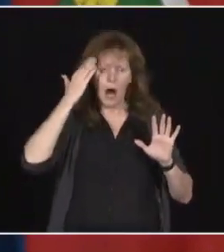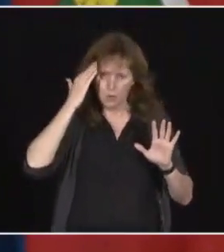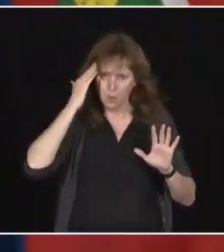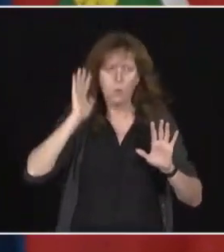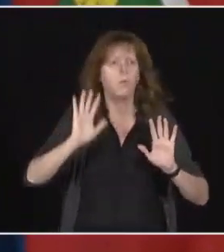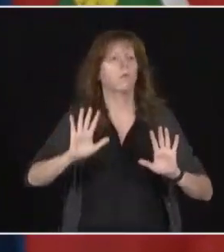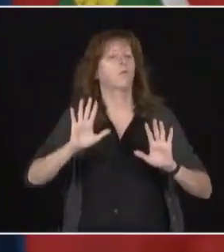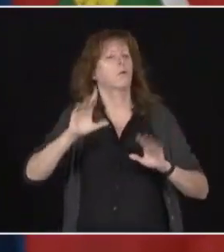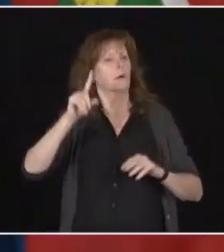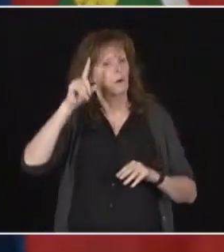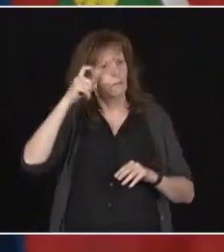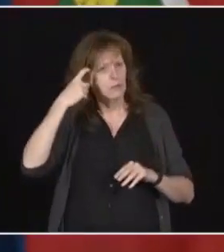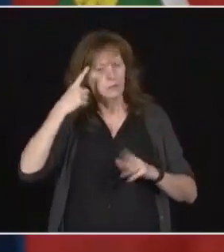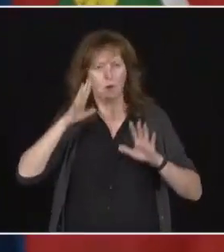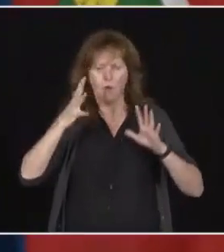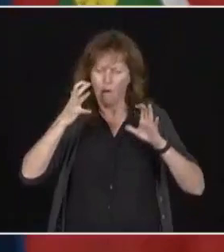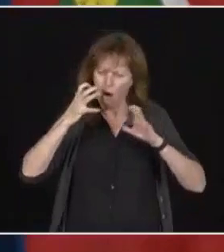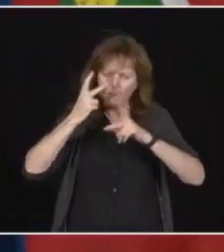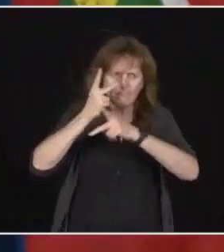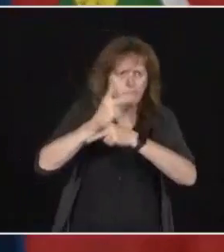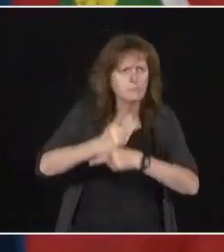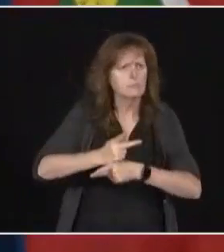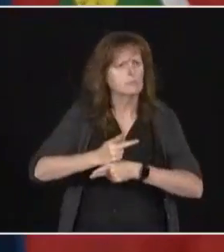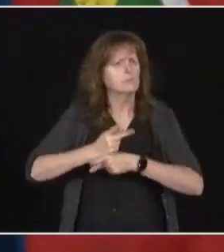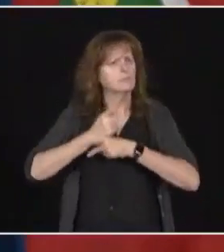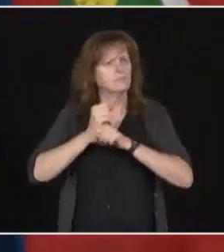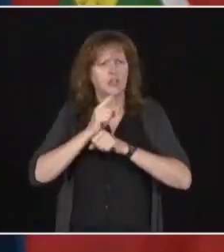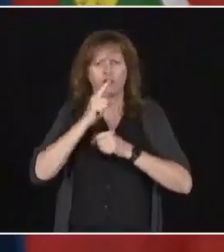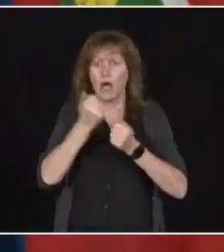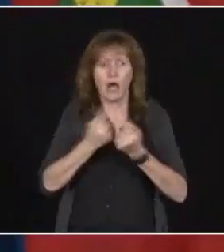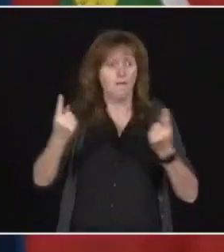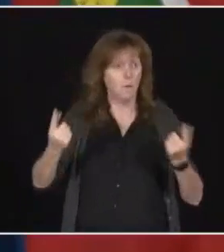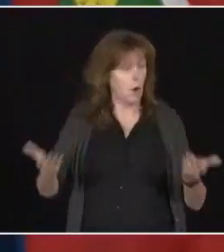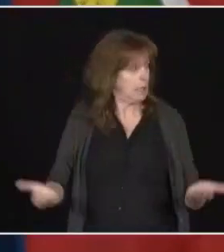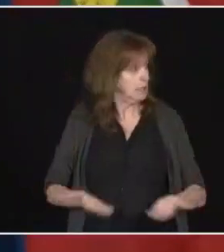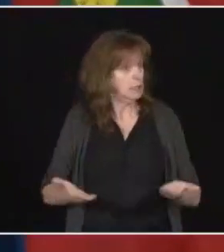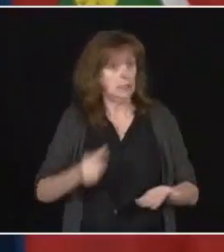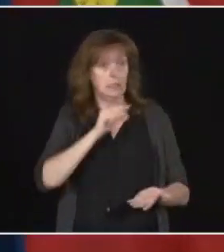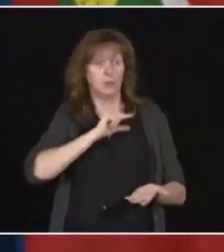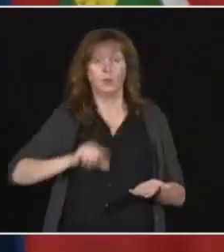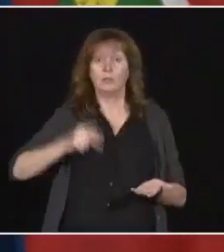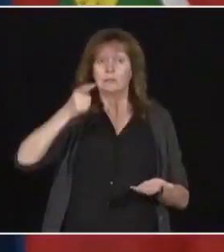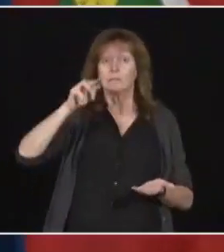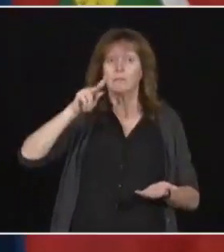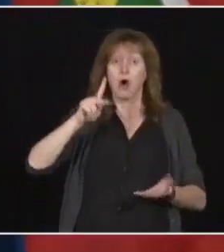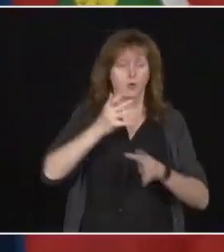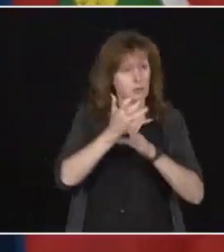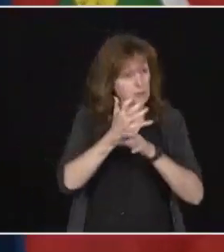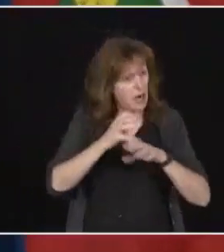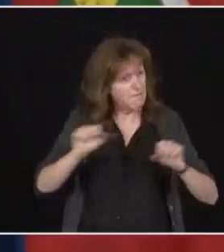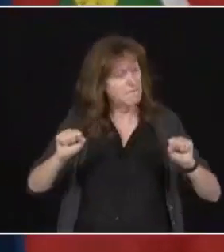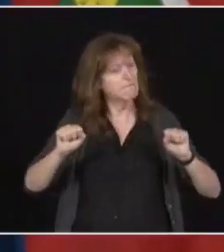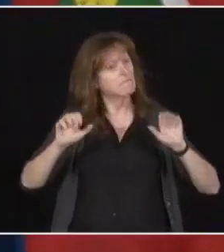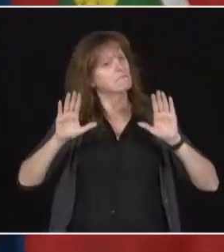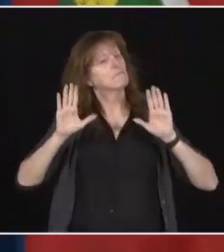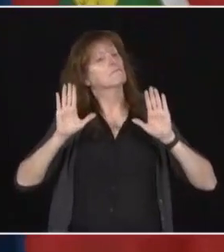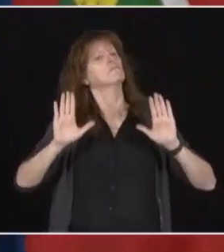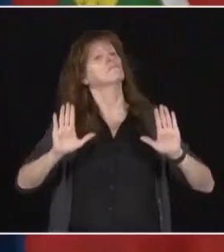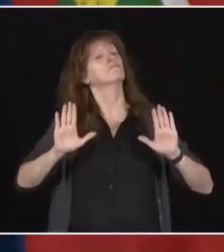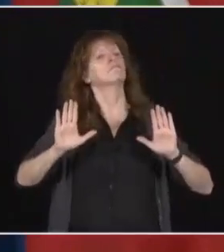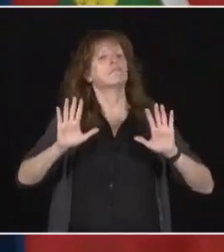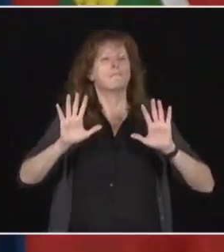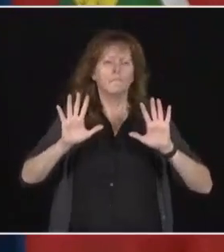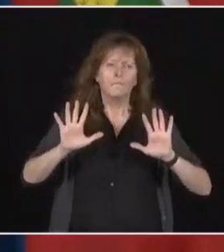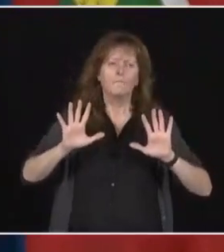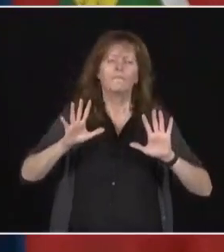to ensure that everyone on the premises here at Queen's Park is safe, and this is simply a measure being taken out of an abundance of